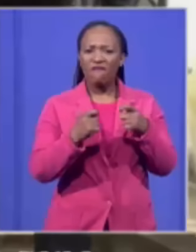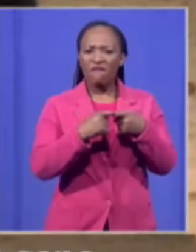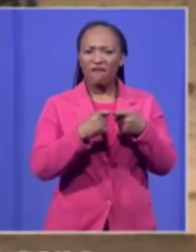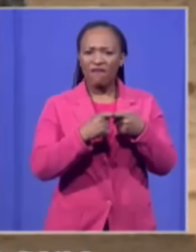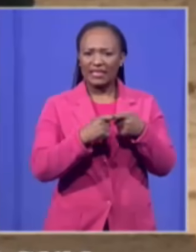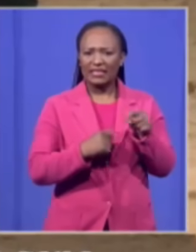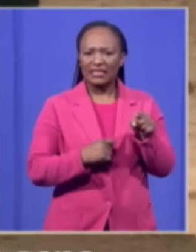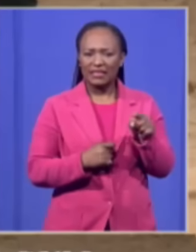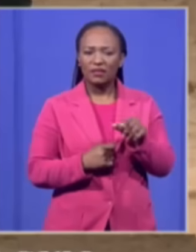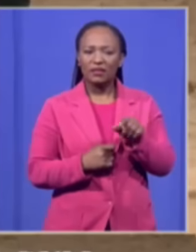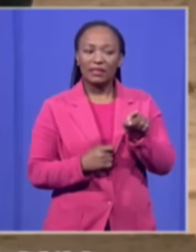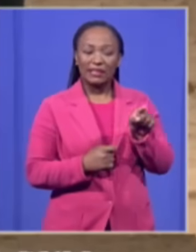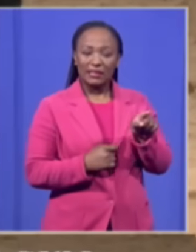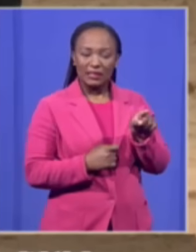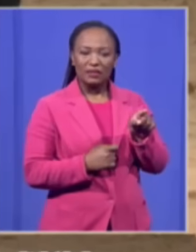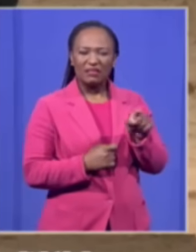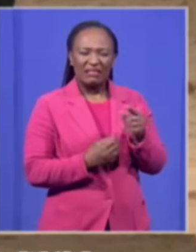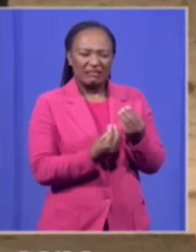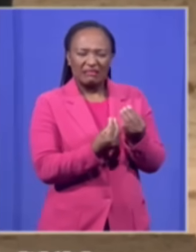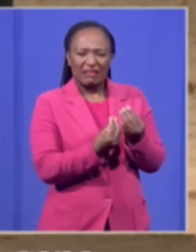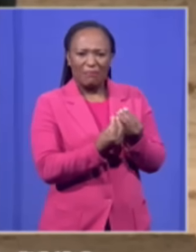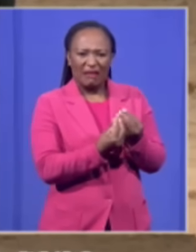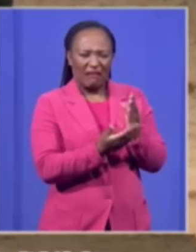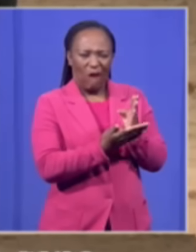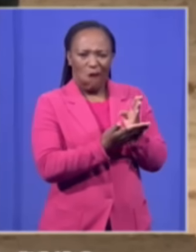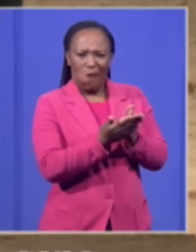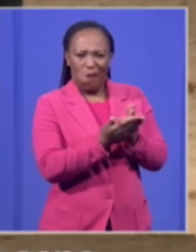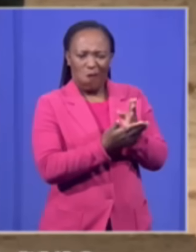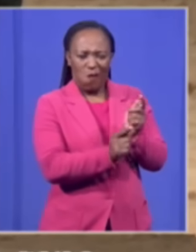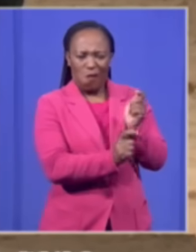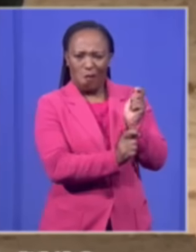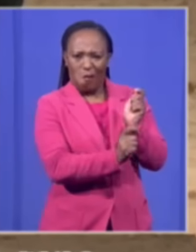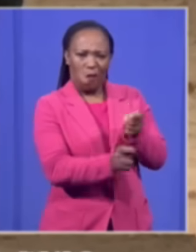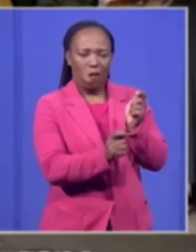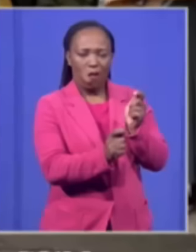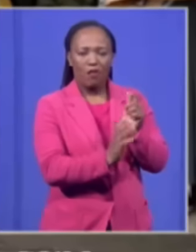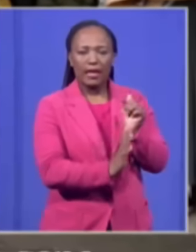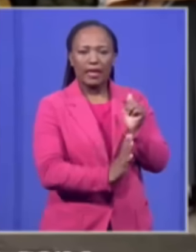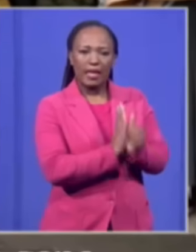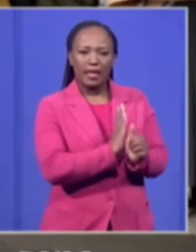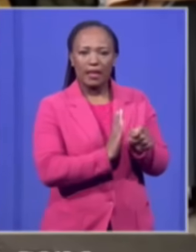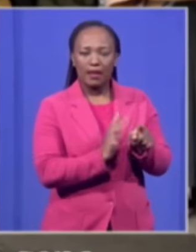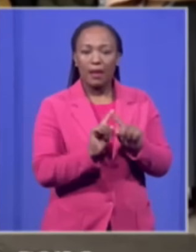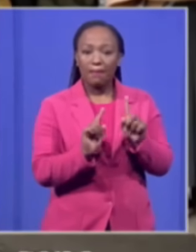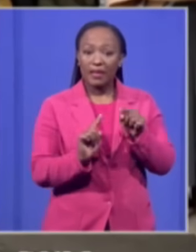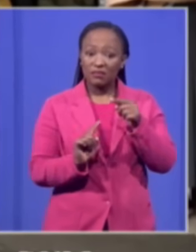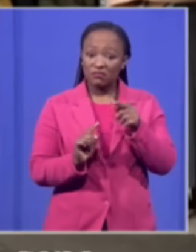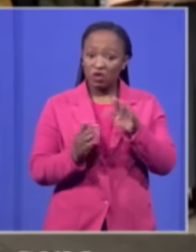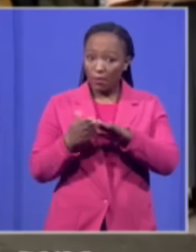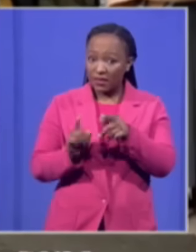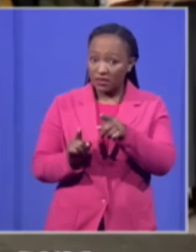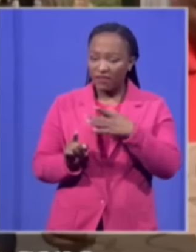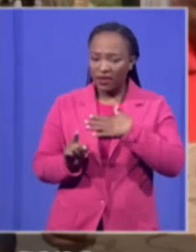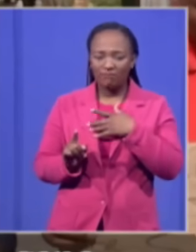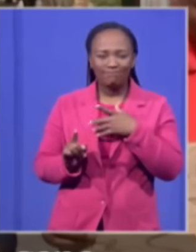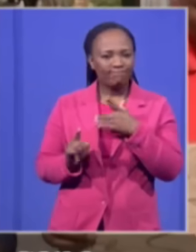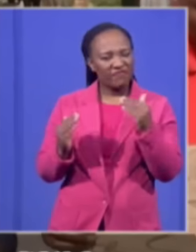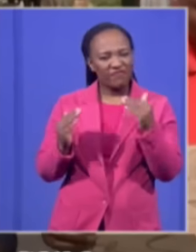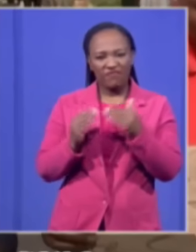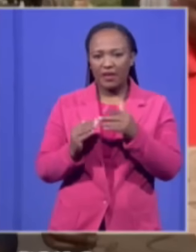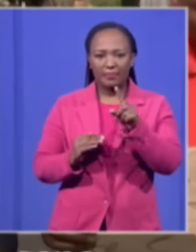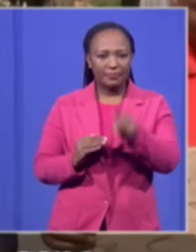Mme Sibongile o bolailwe ka sediriswa sengwe se se bogale. Baagi ba dumela gore bosiamisi bo tshwanetse bo diragadiwe. We would